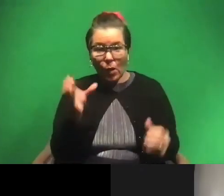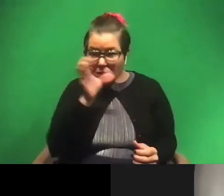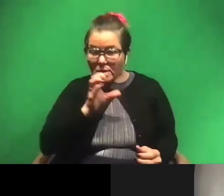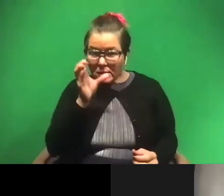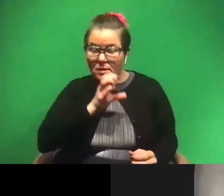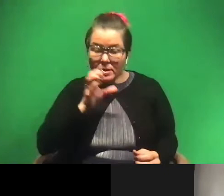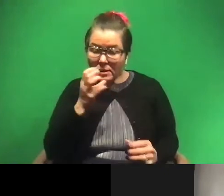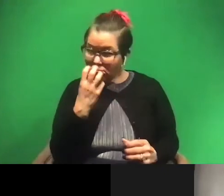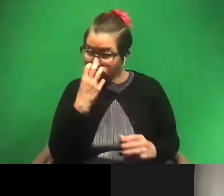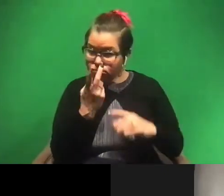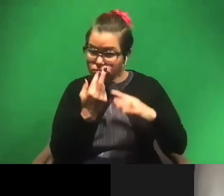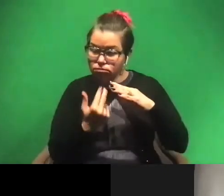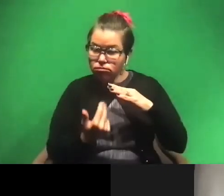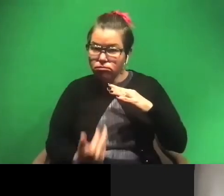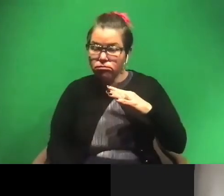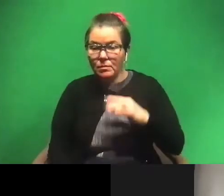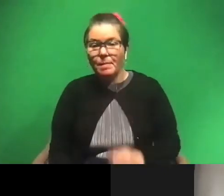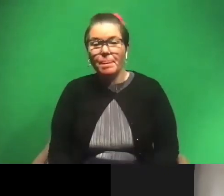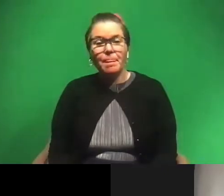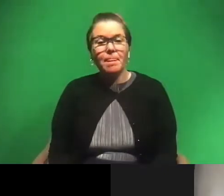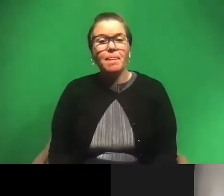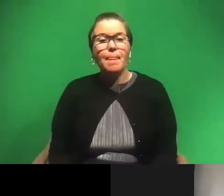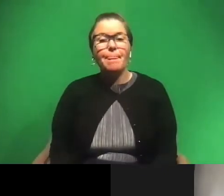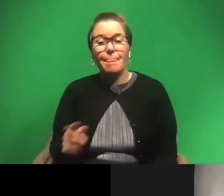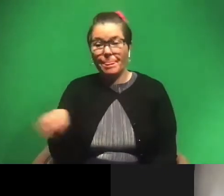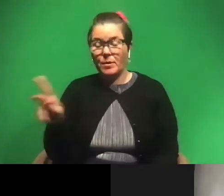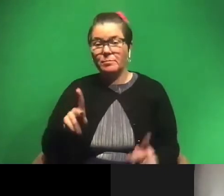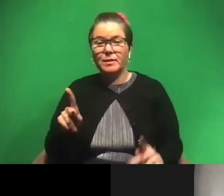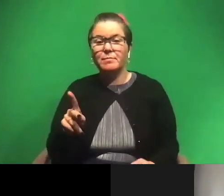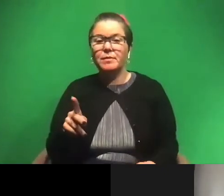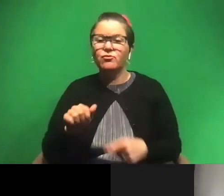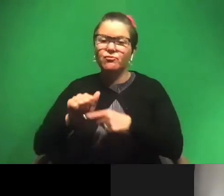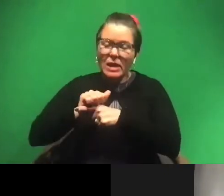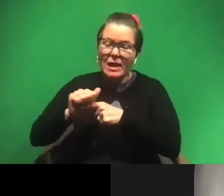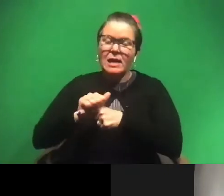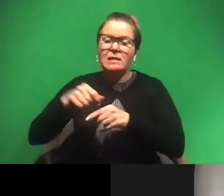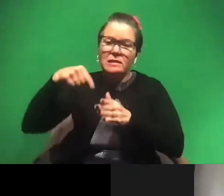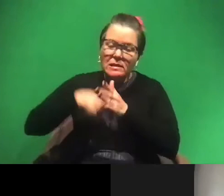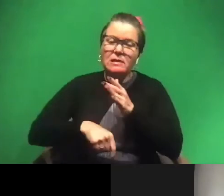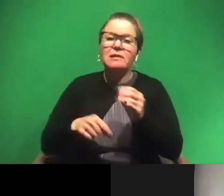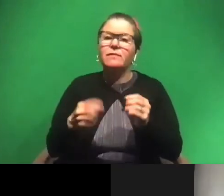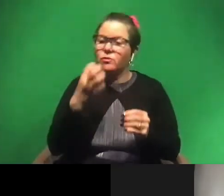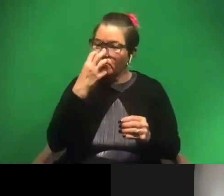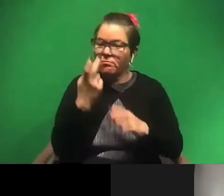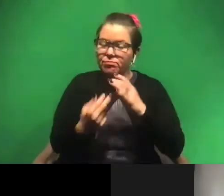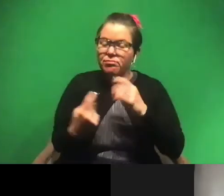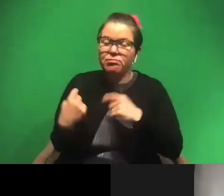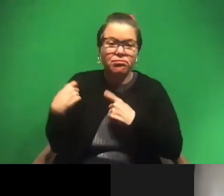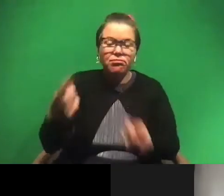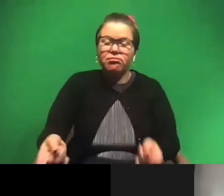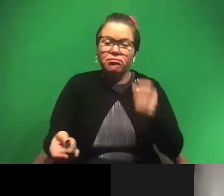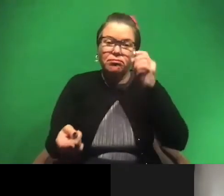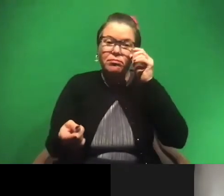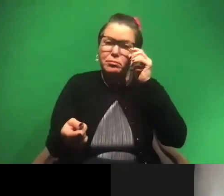them, the people who go and do that are like trained to do it. They've been scuba diving forever. They're just like